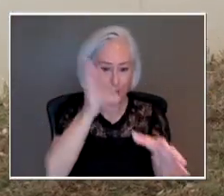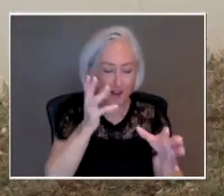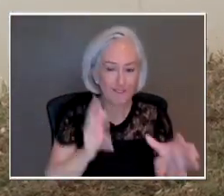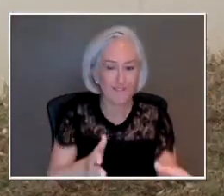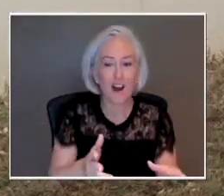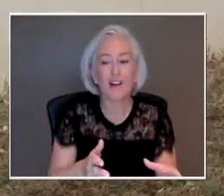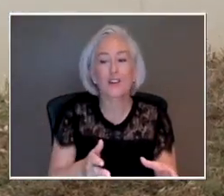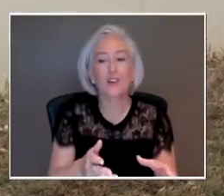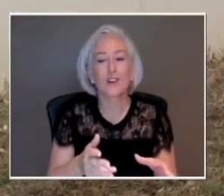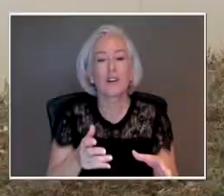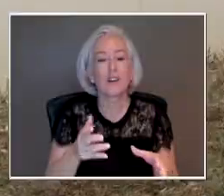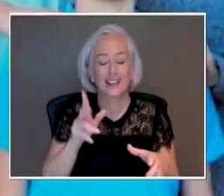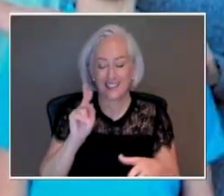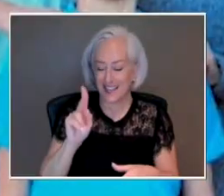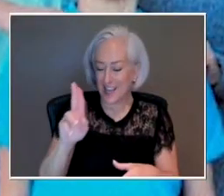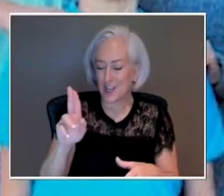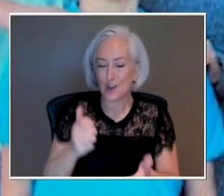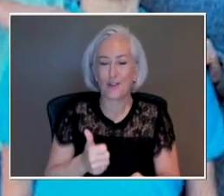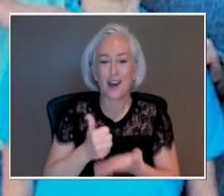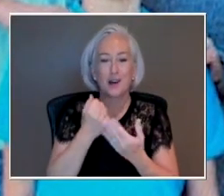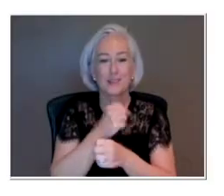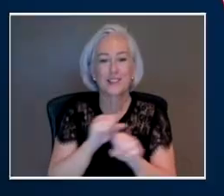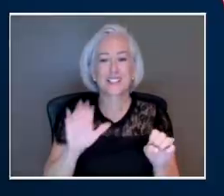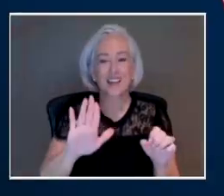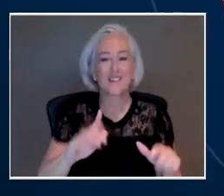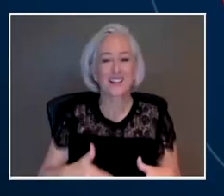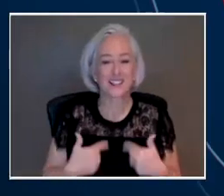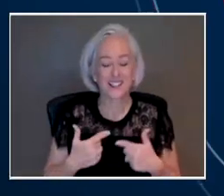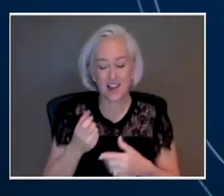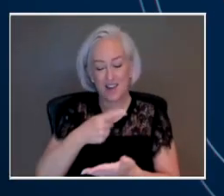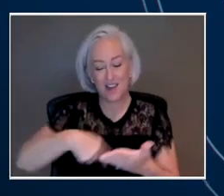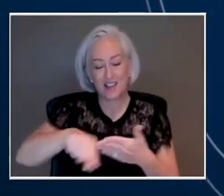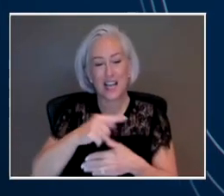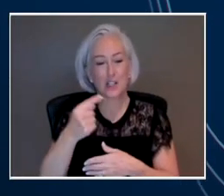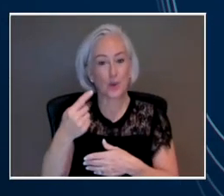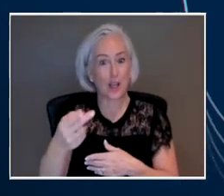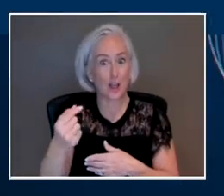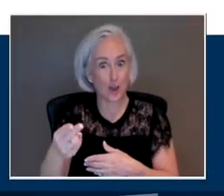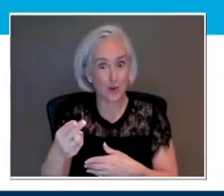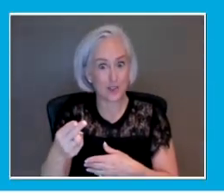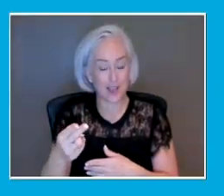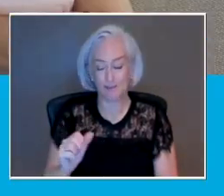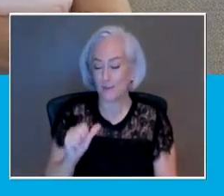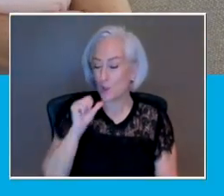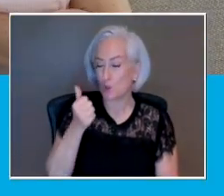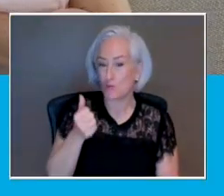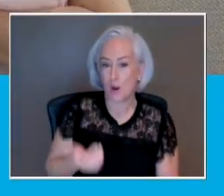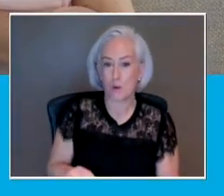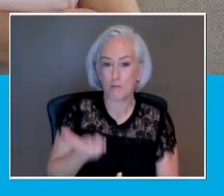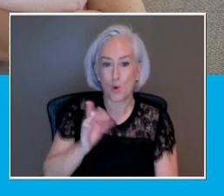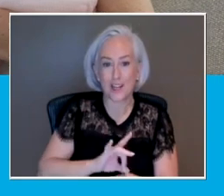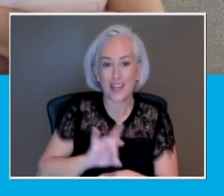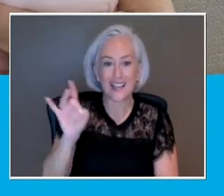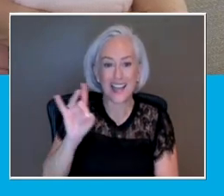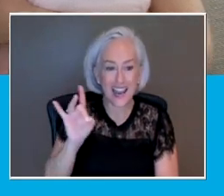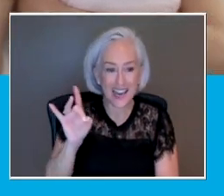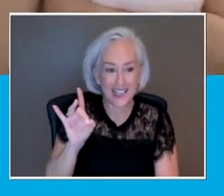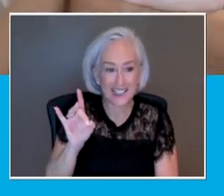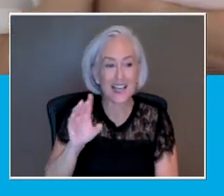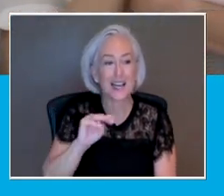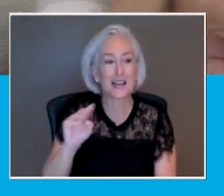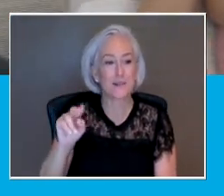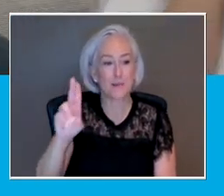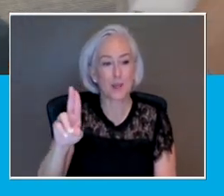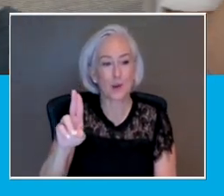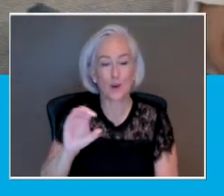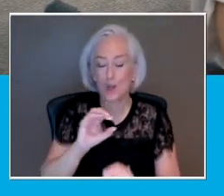life. That's next Thursday at 8 a.m. Coming up tomorrow on the Morning Medical Update. It's one thing no woman wants to